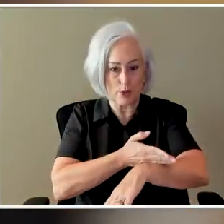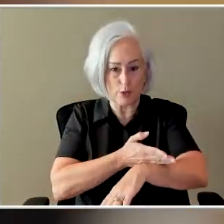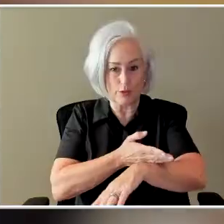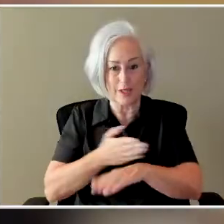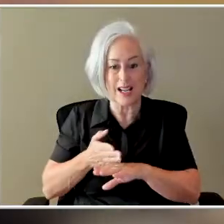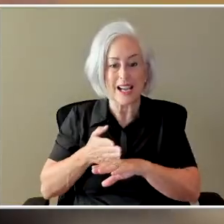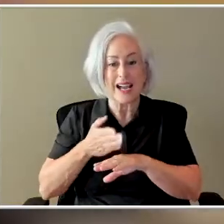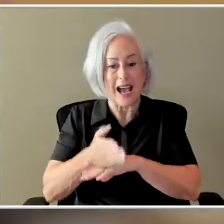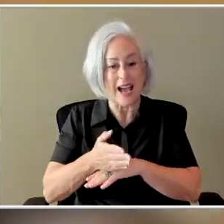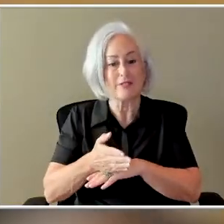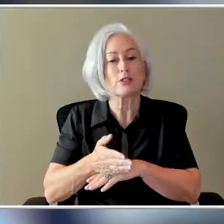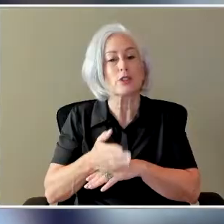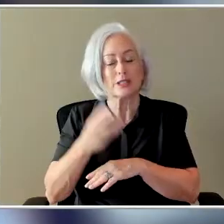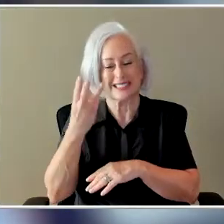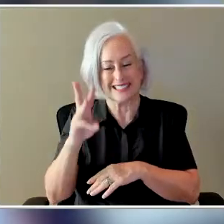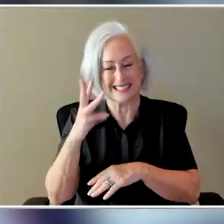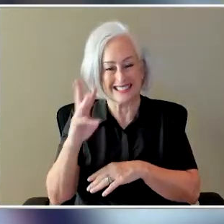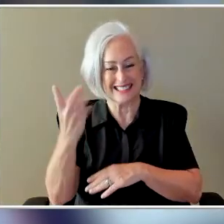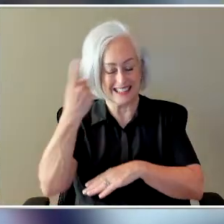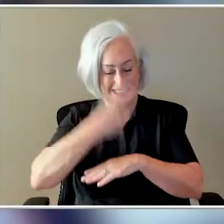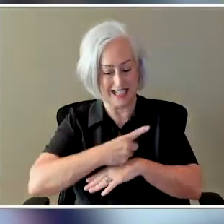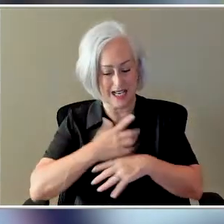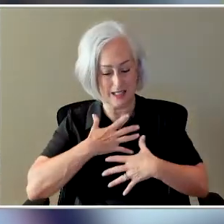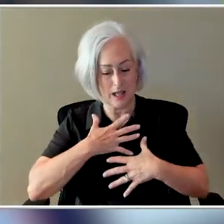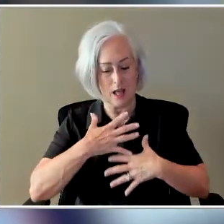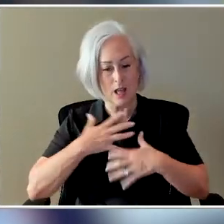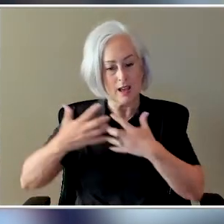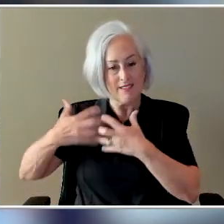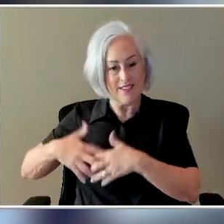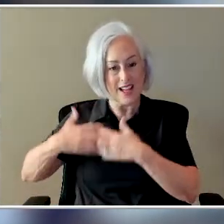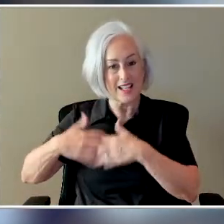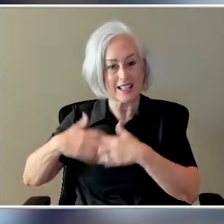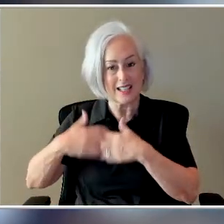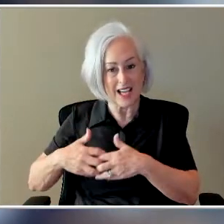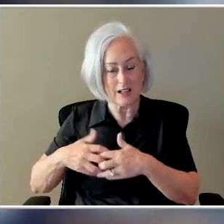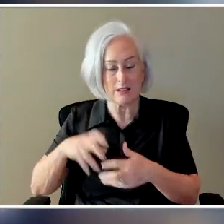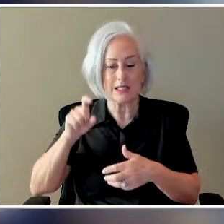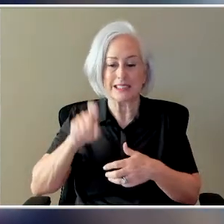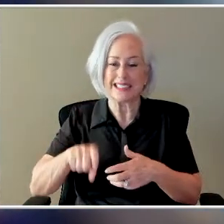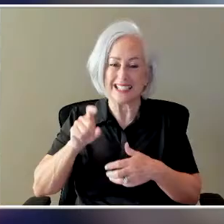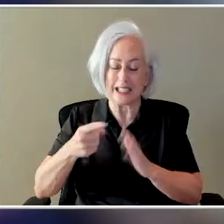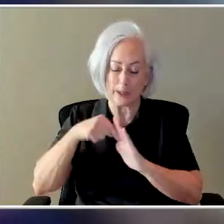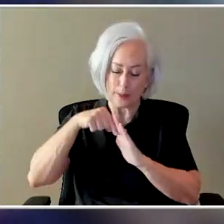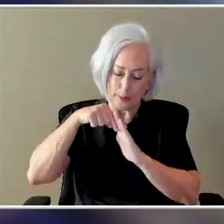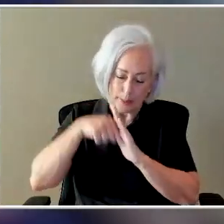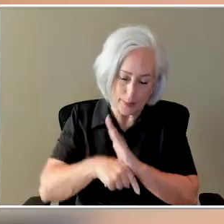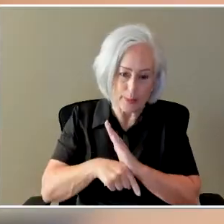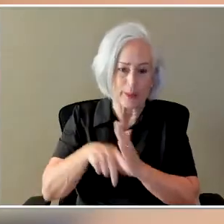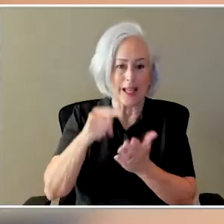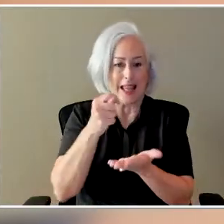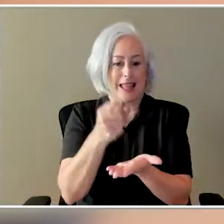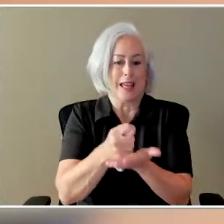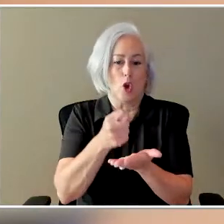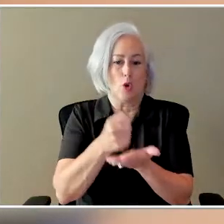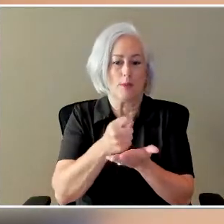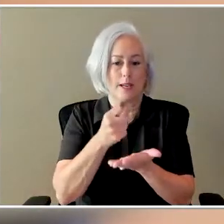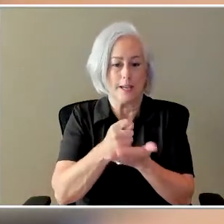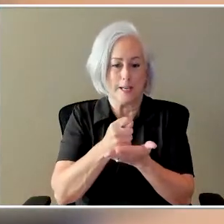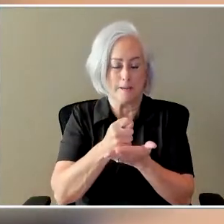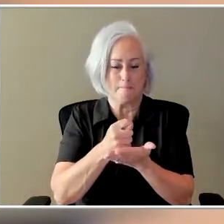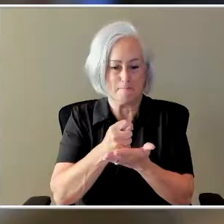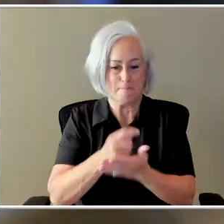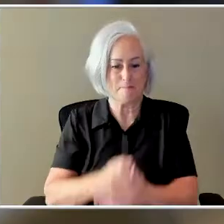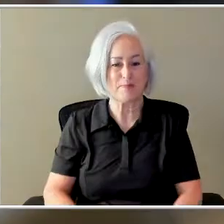daily inpatient rehab therapy. 4, can you make it 5? Ooh, good job. Big